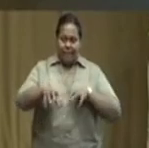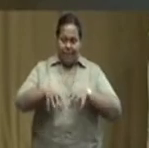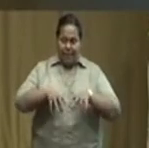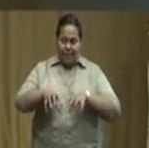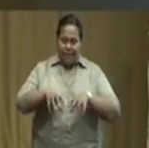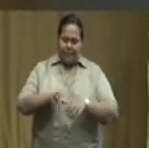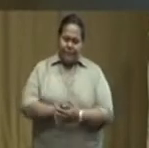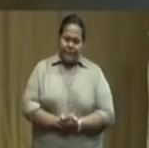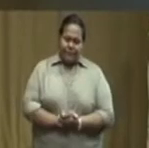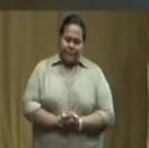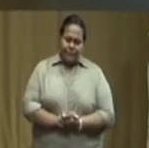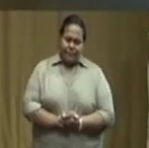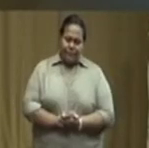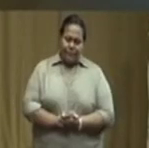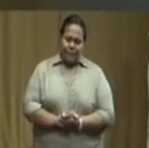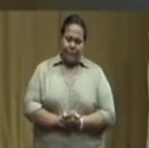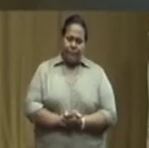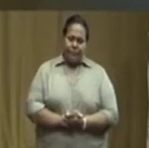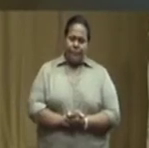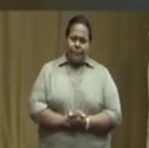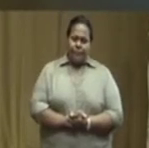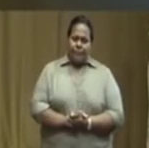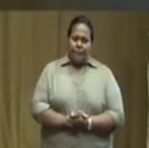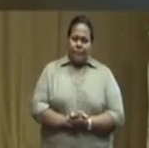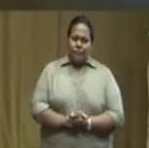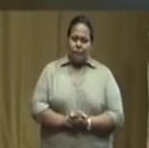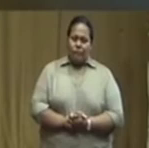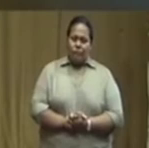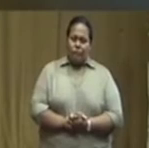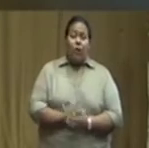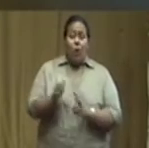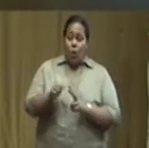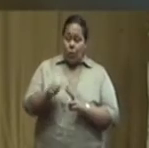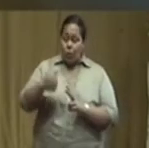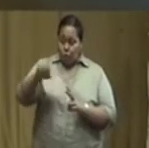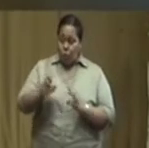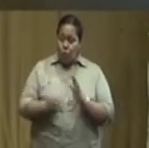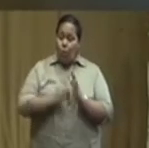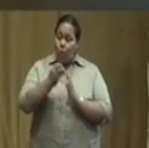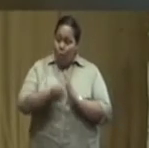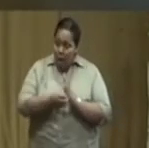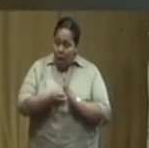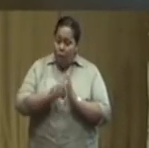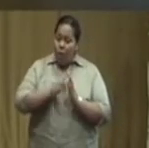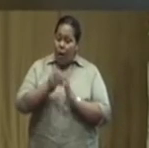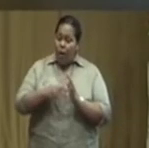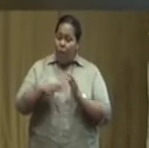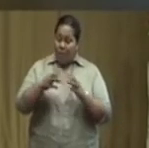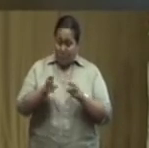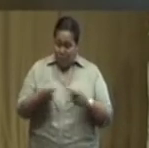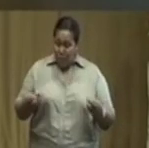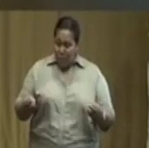I've also made use of this OER material in designing online activities, and there are,